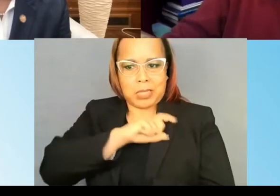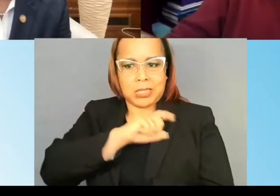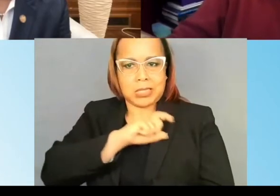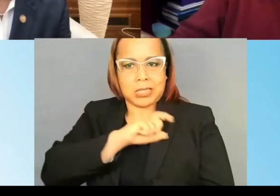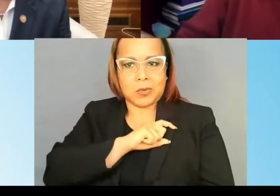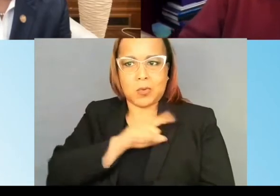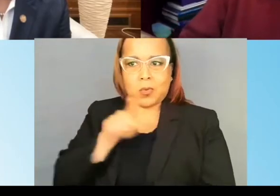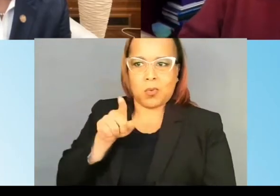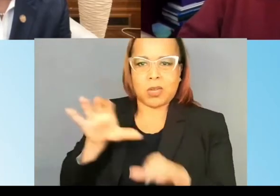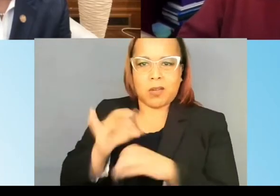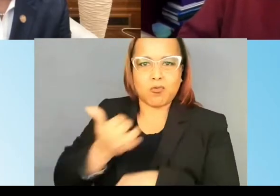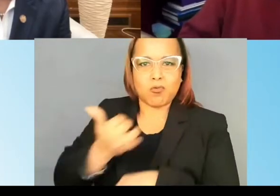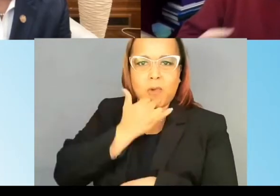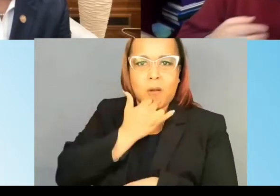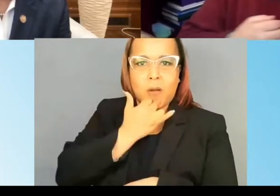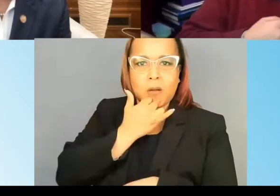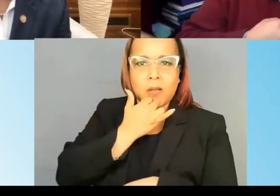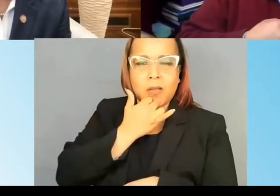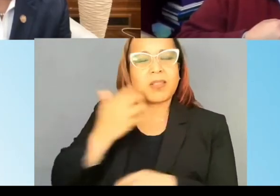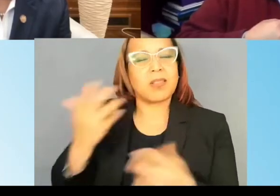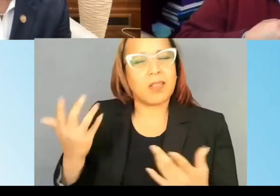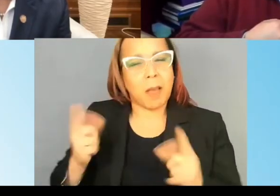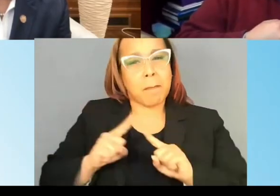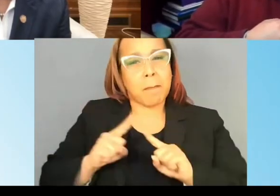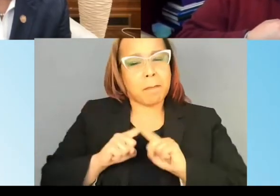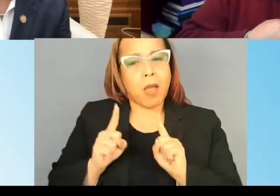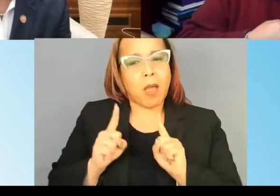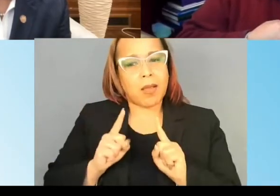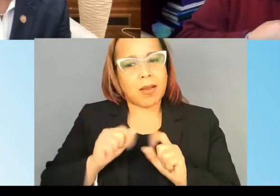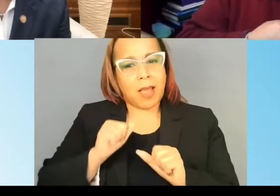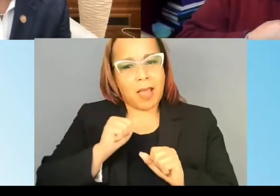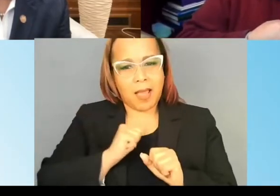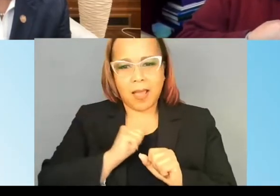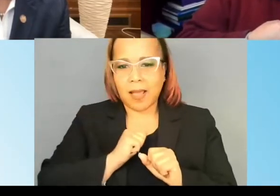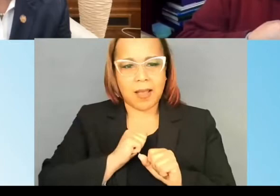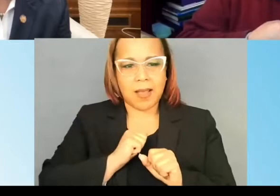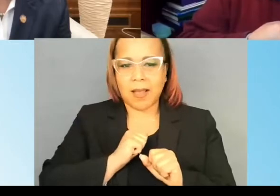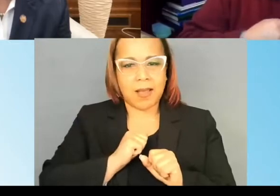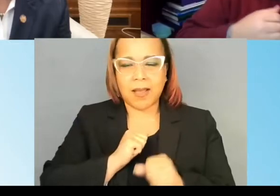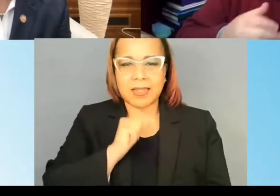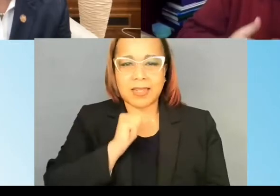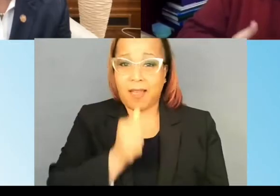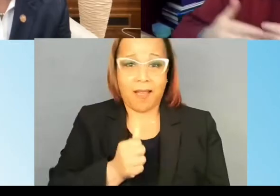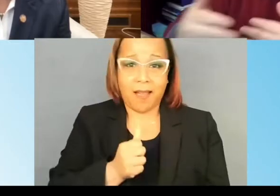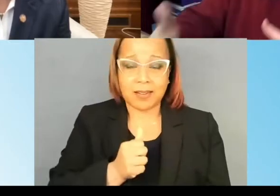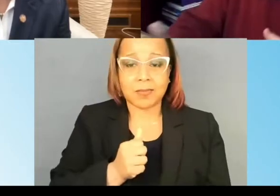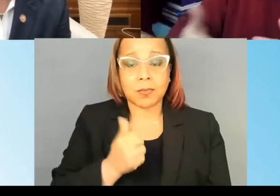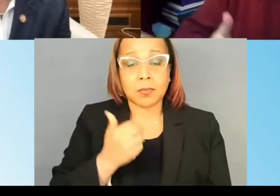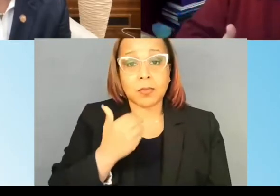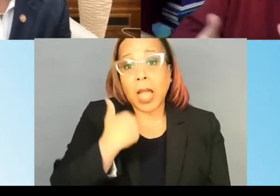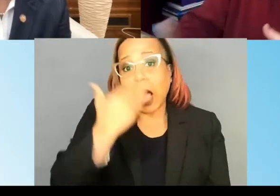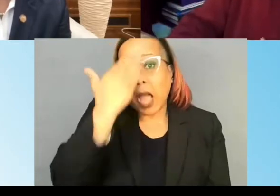wrong. And but I did not. I mean, I knew people